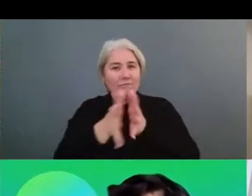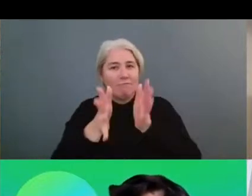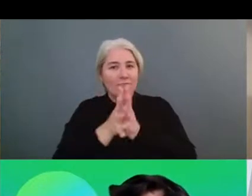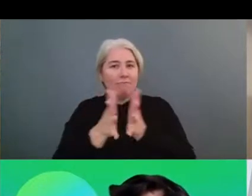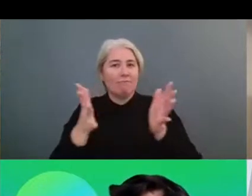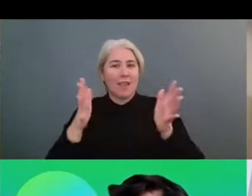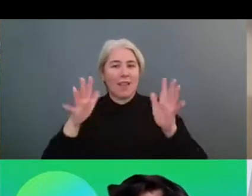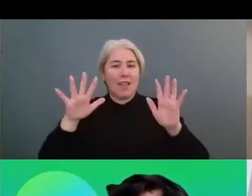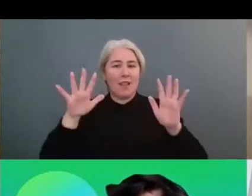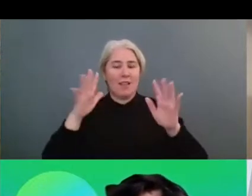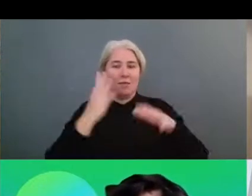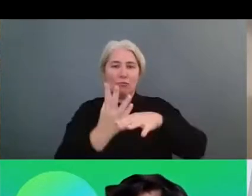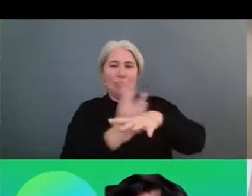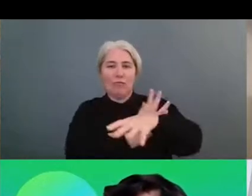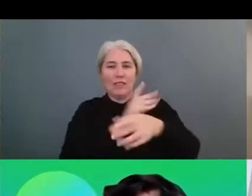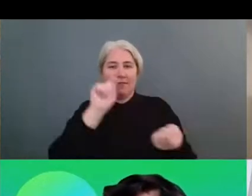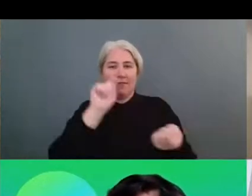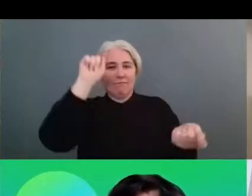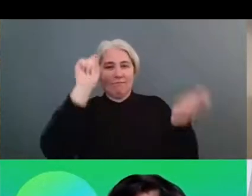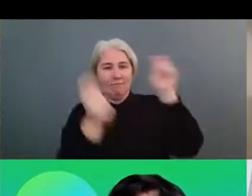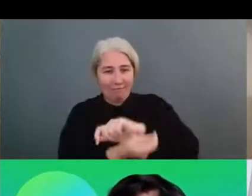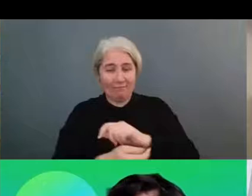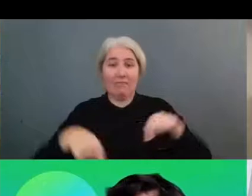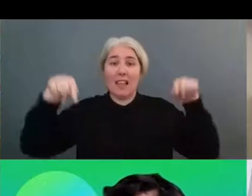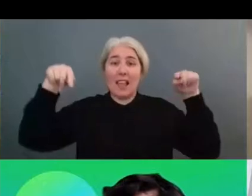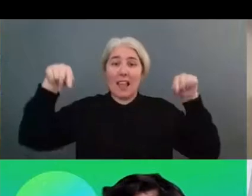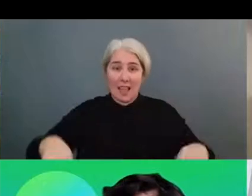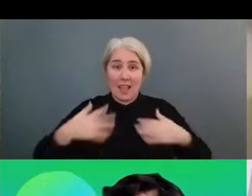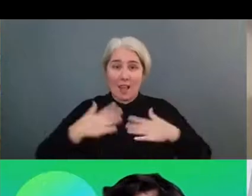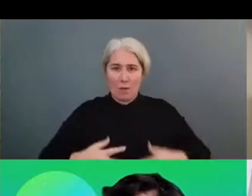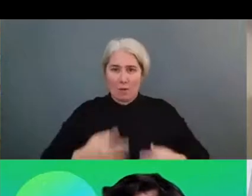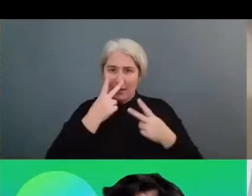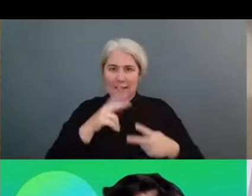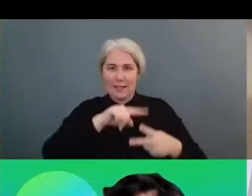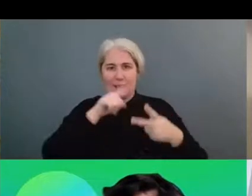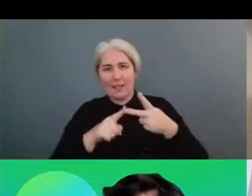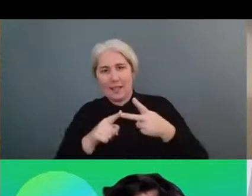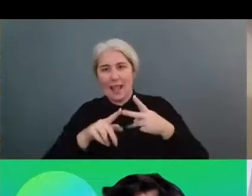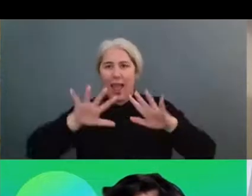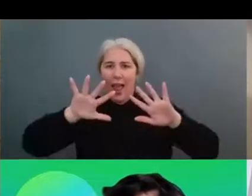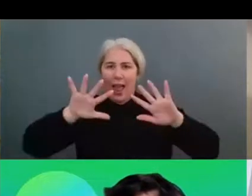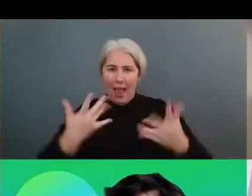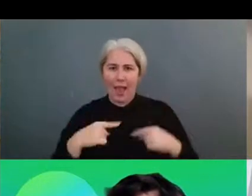the stakeholders to reduce the carbon impact. Just a quick